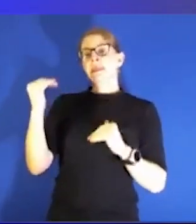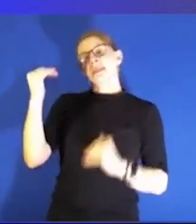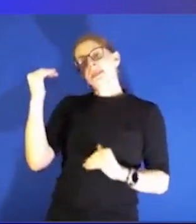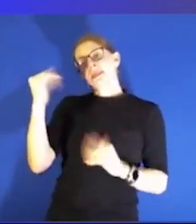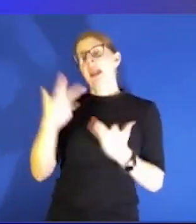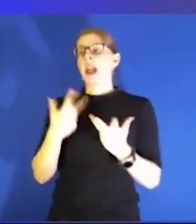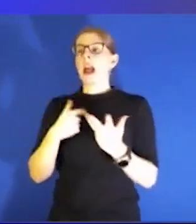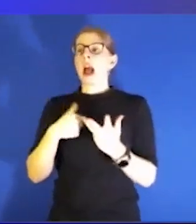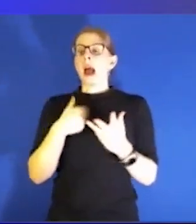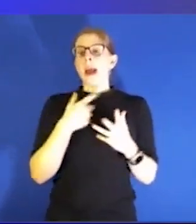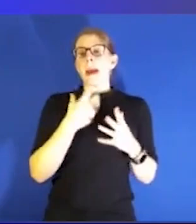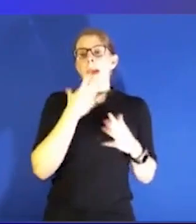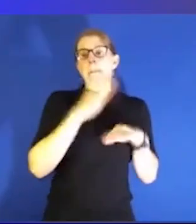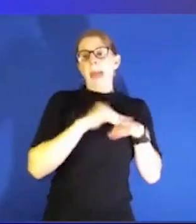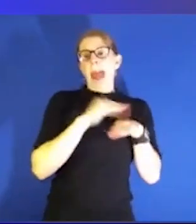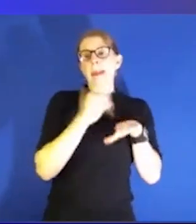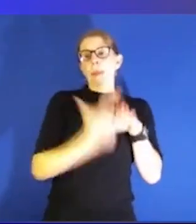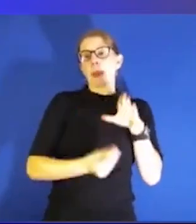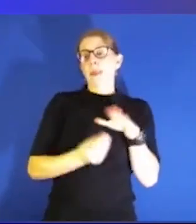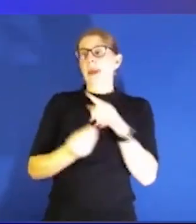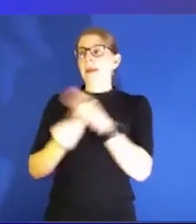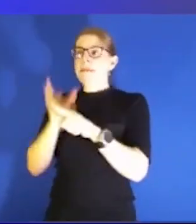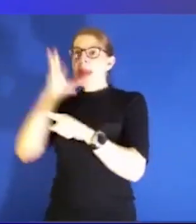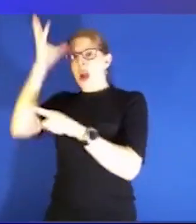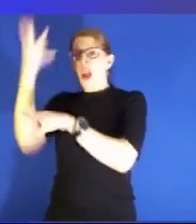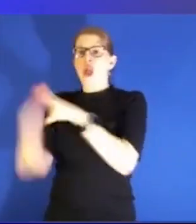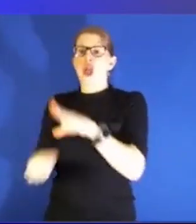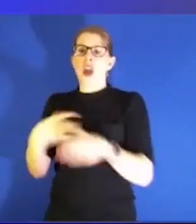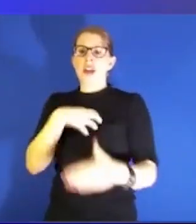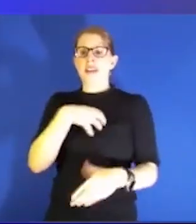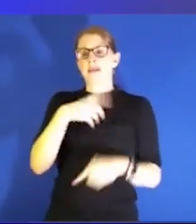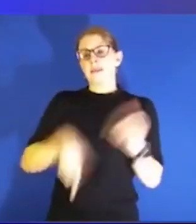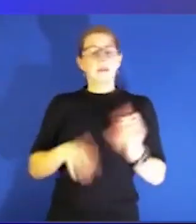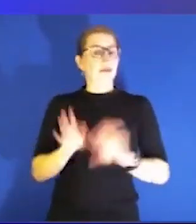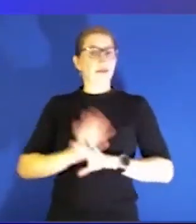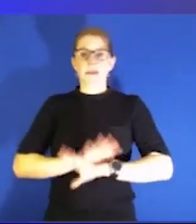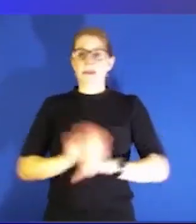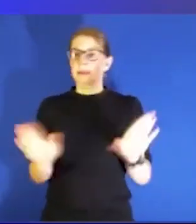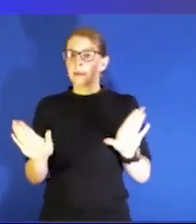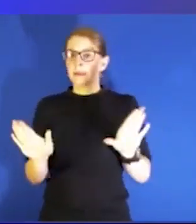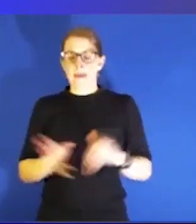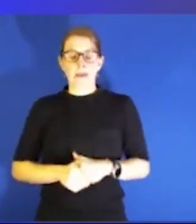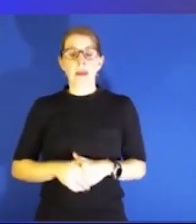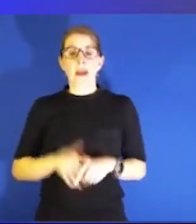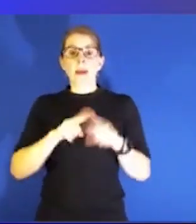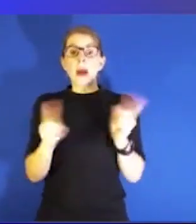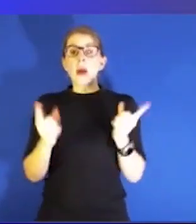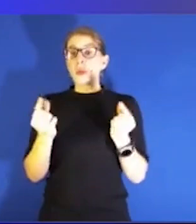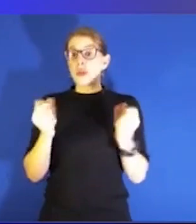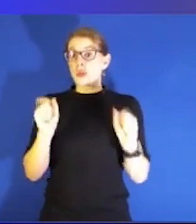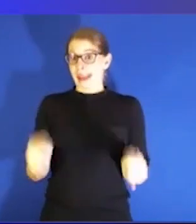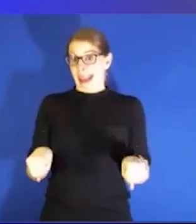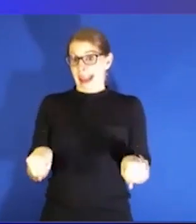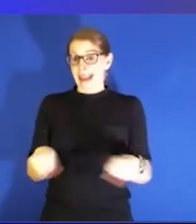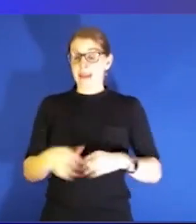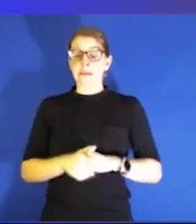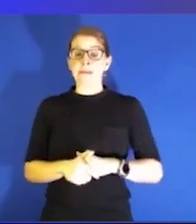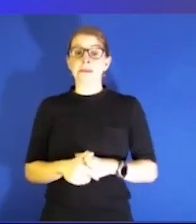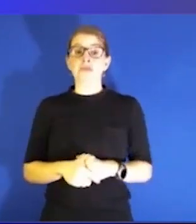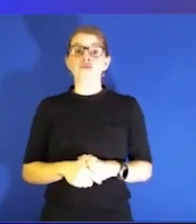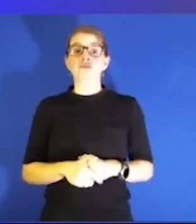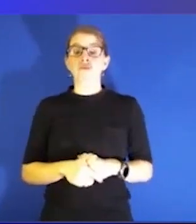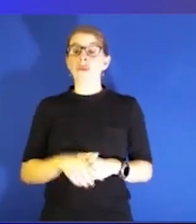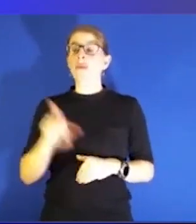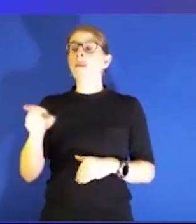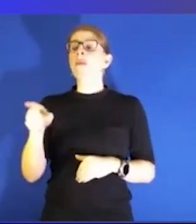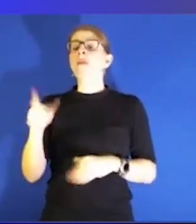so therefore I shouldn't complain. So let's try not to go there. But where we can go is the idea of, again, connection. And,